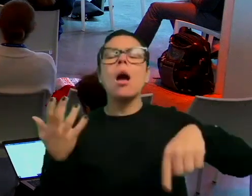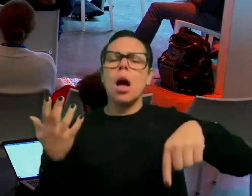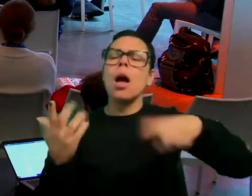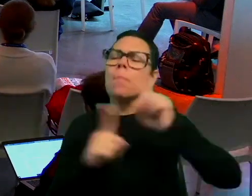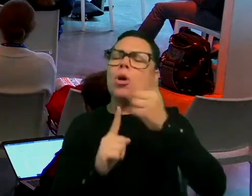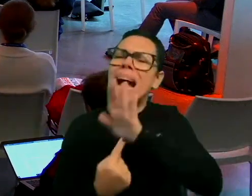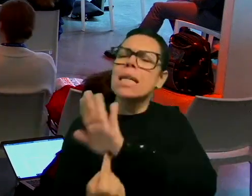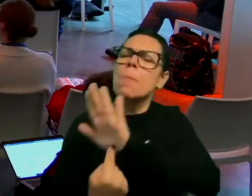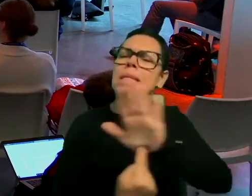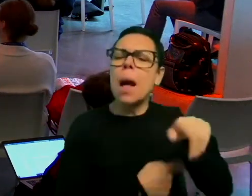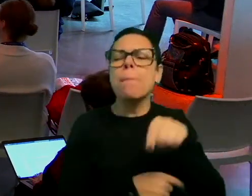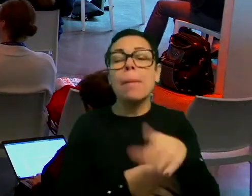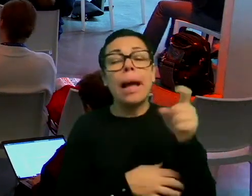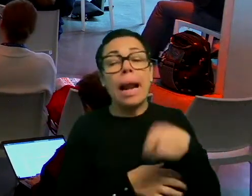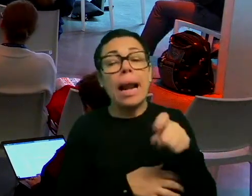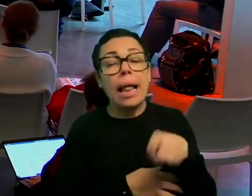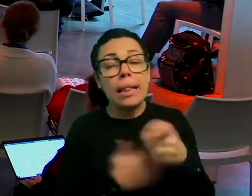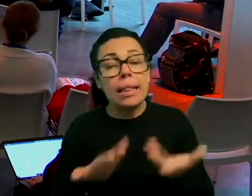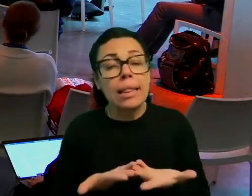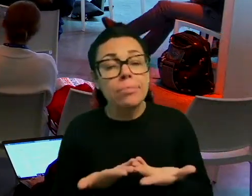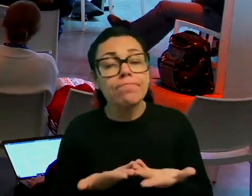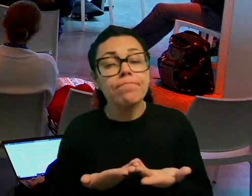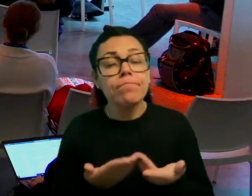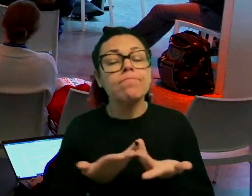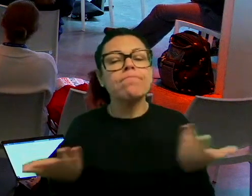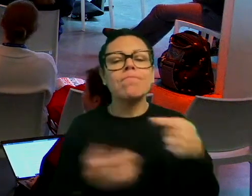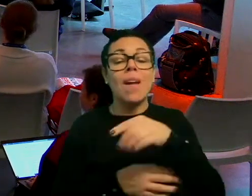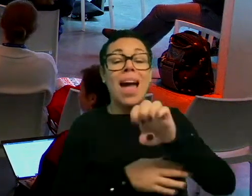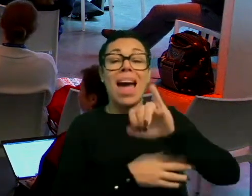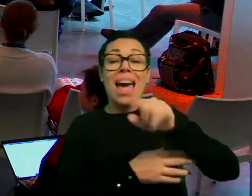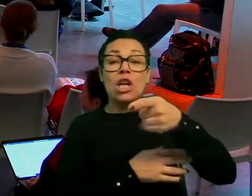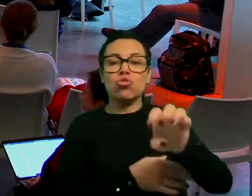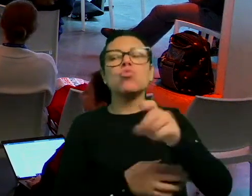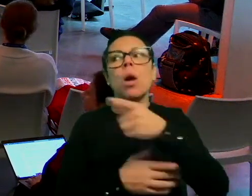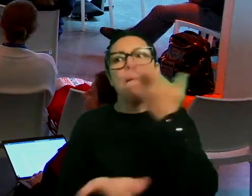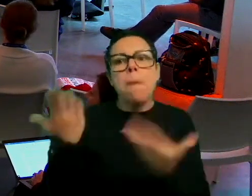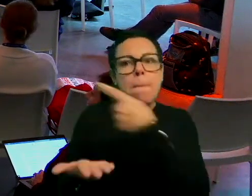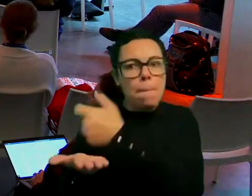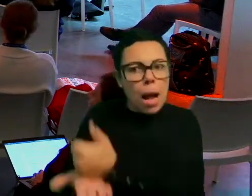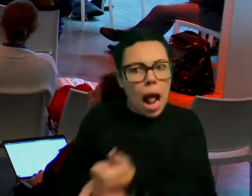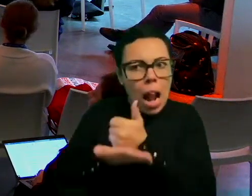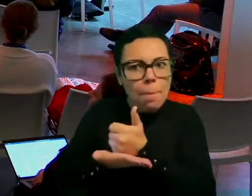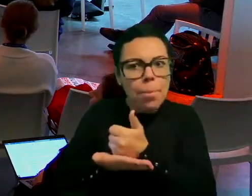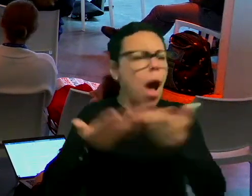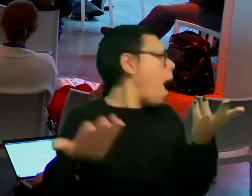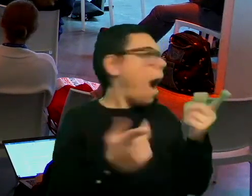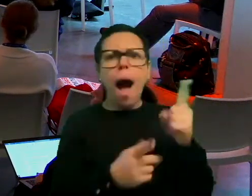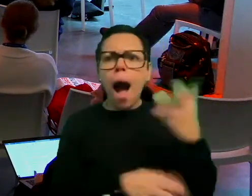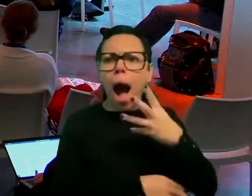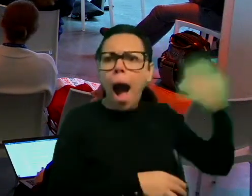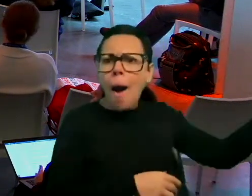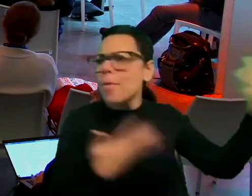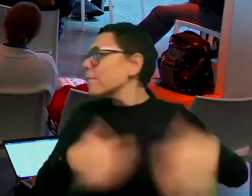director? She ran away for this, yeah. She ran away for that. Well, as I